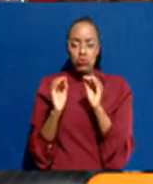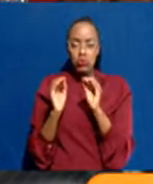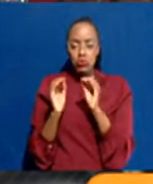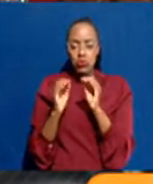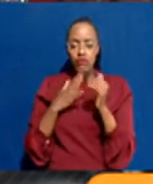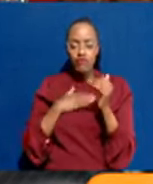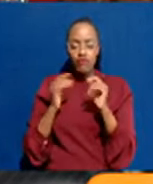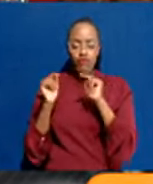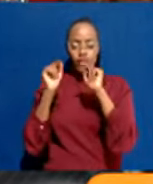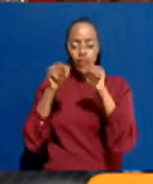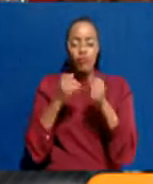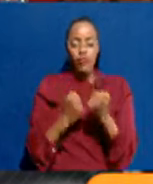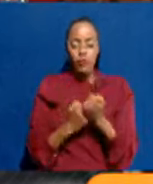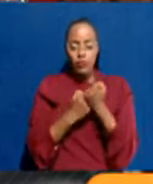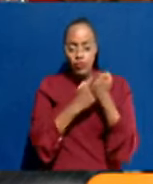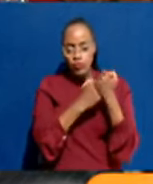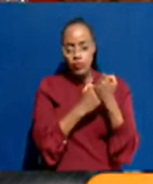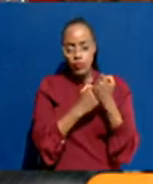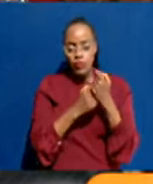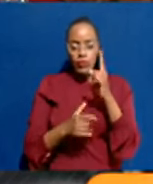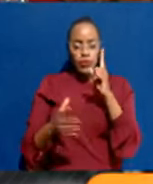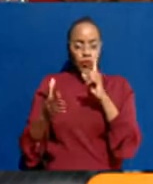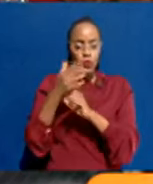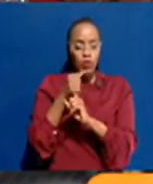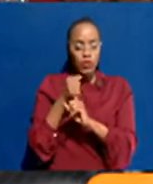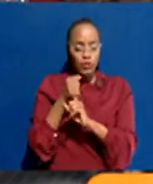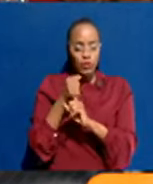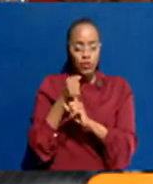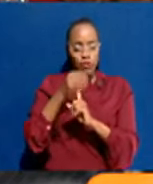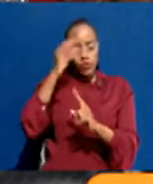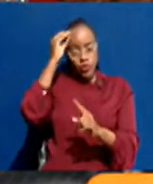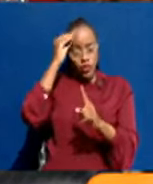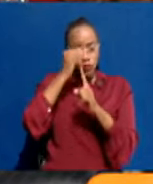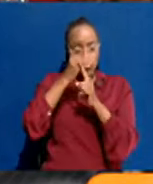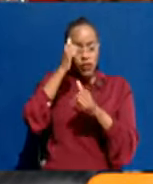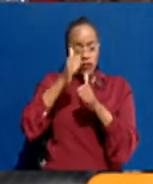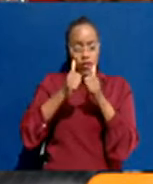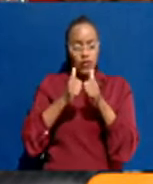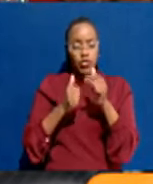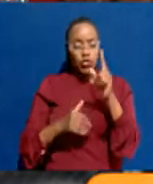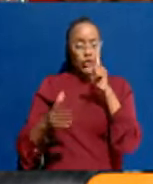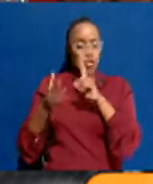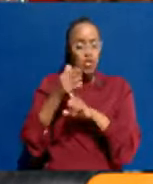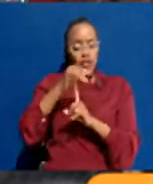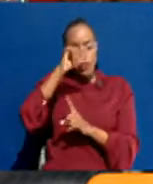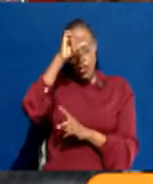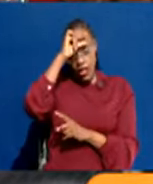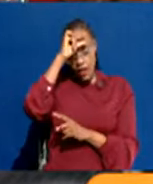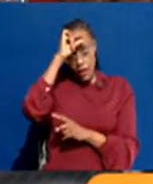I'm here to assist you to achieve the objectives that you want achieved in government.